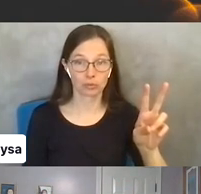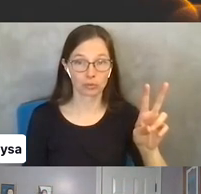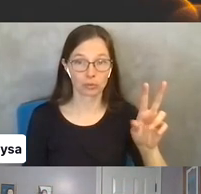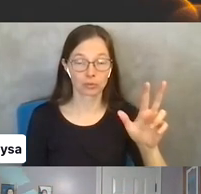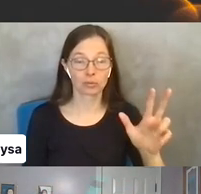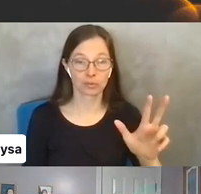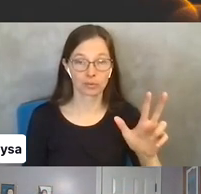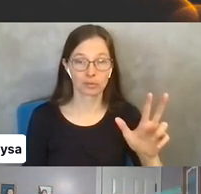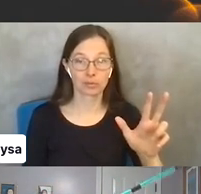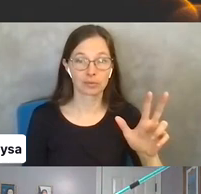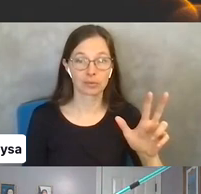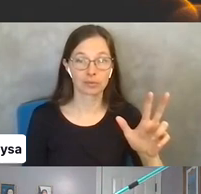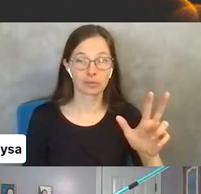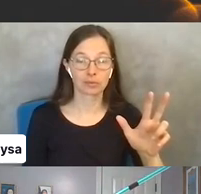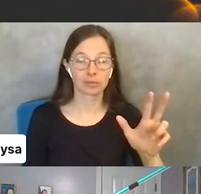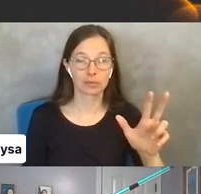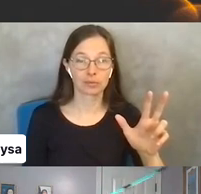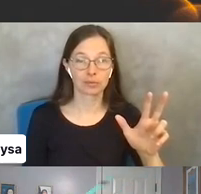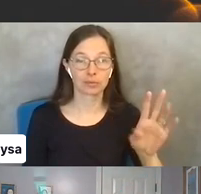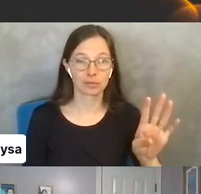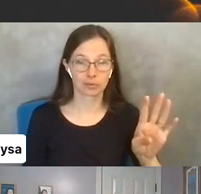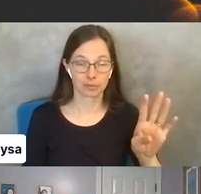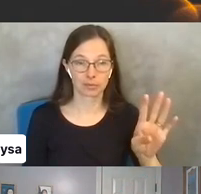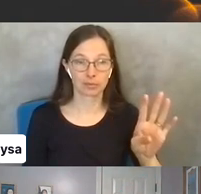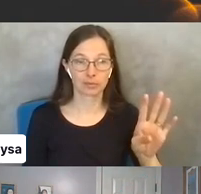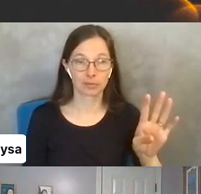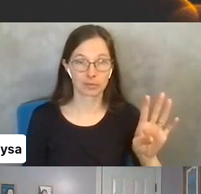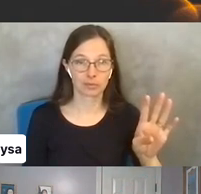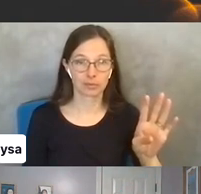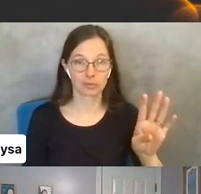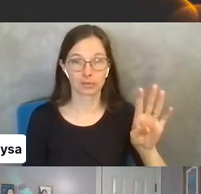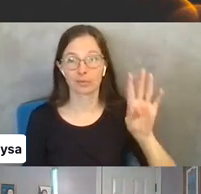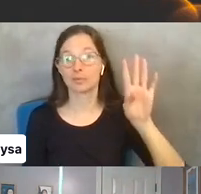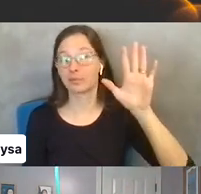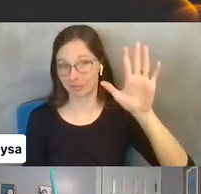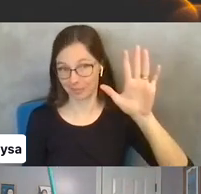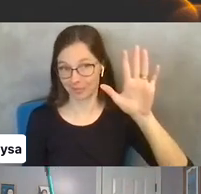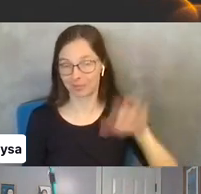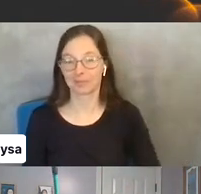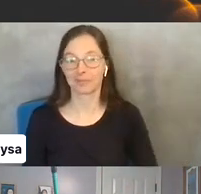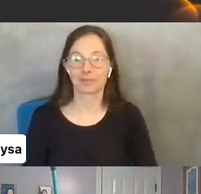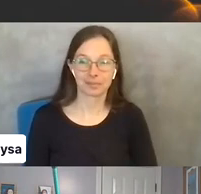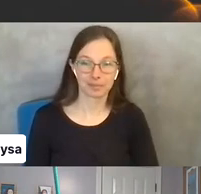We got 3. We got 4 and 5.